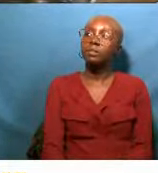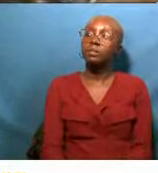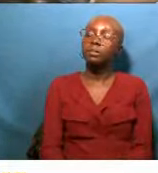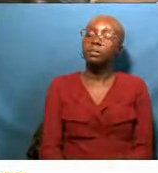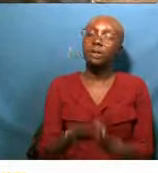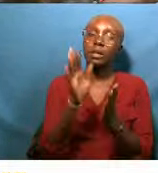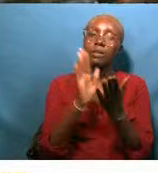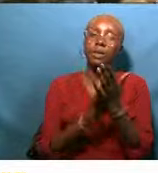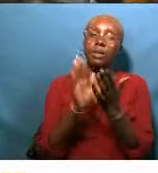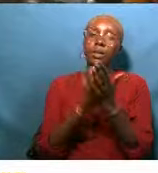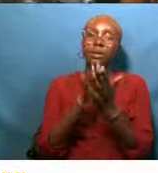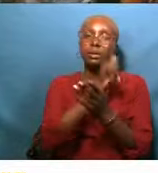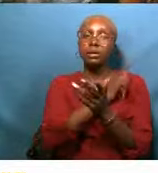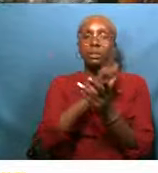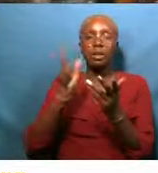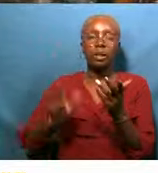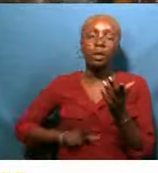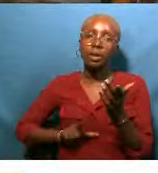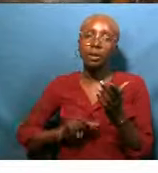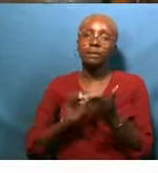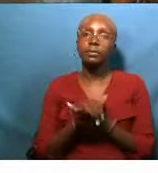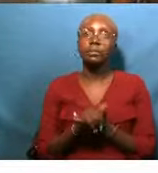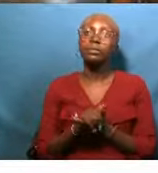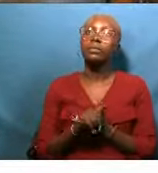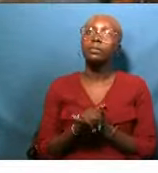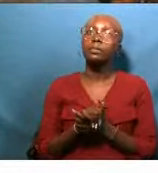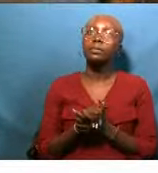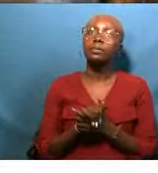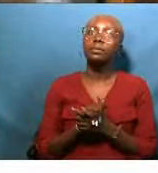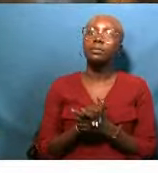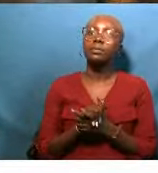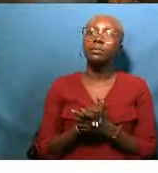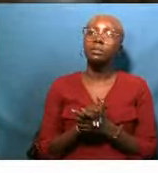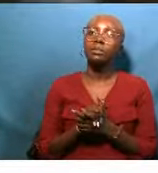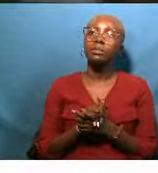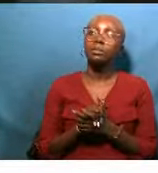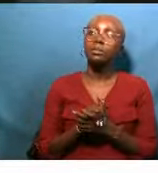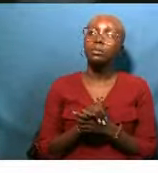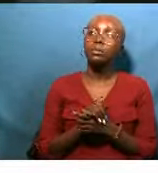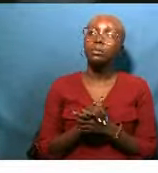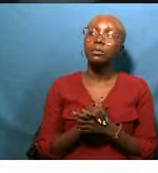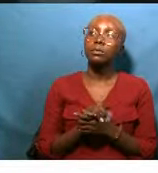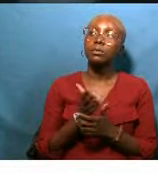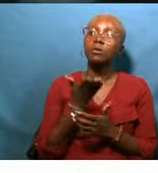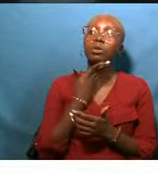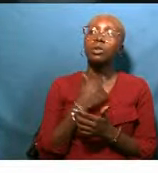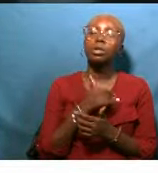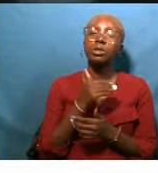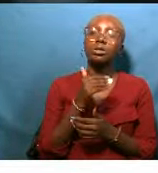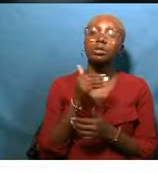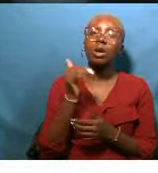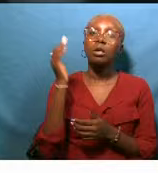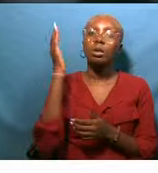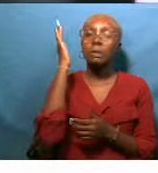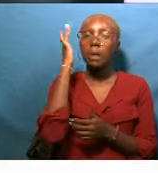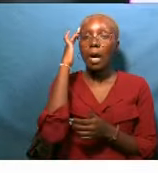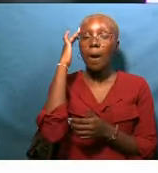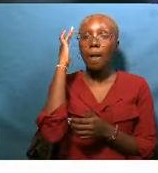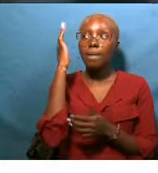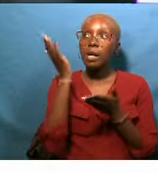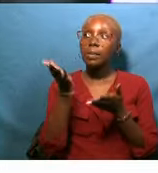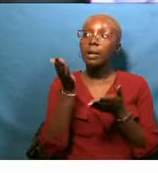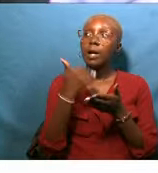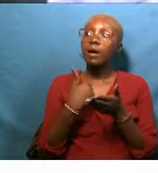Praise the Lord. They are not unknown to us. We want to recognize the presence of our assistant bishop,